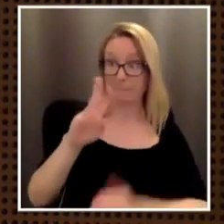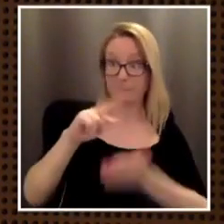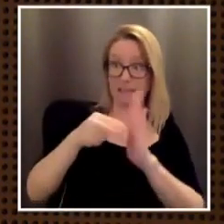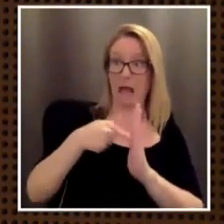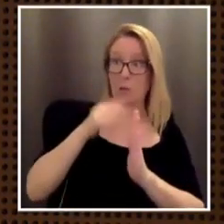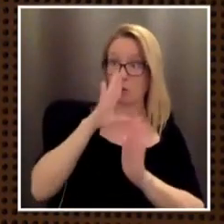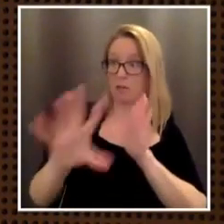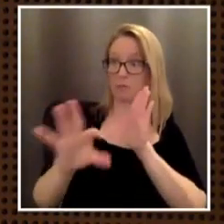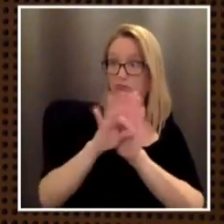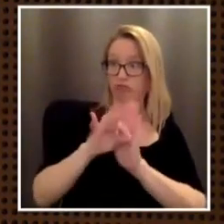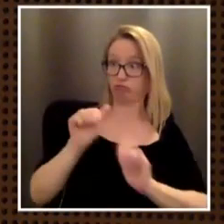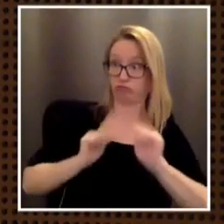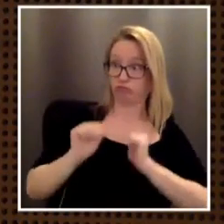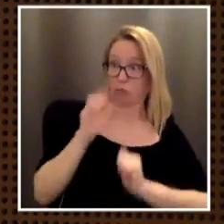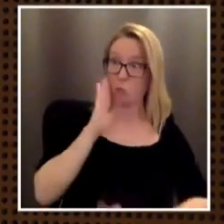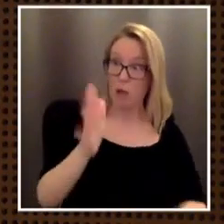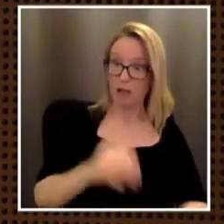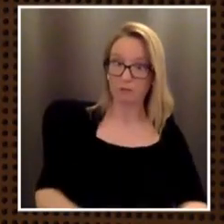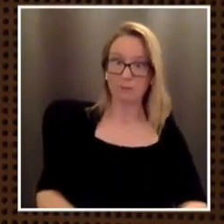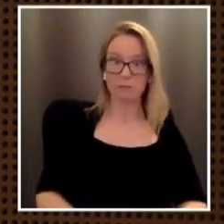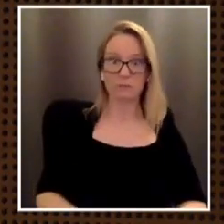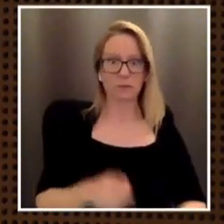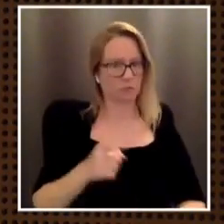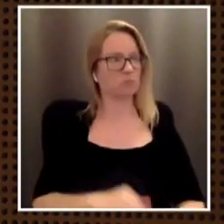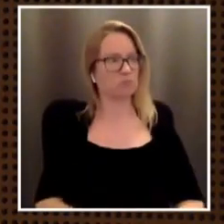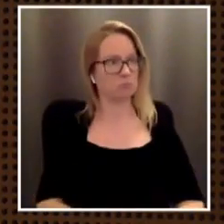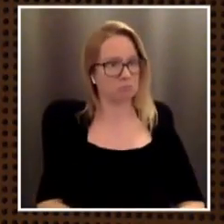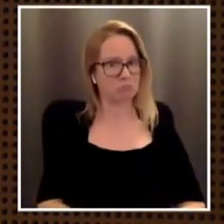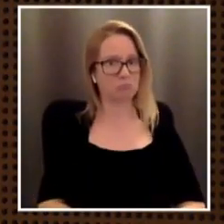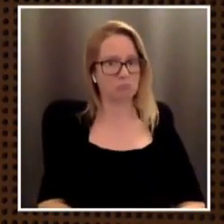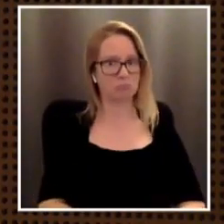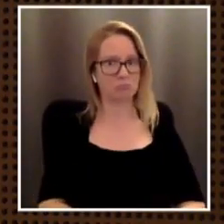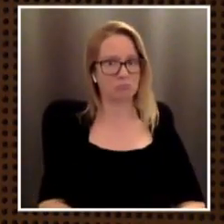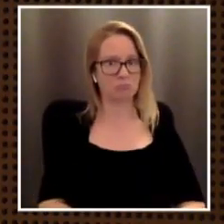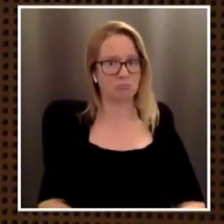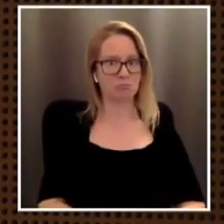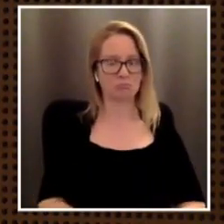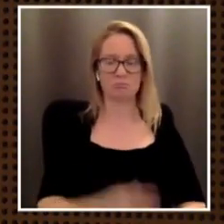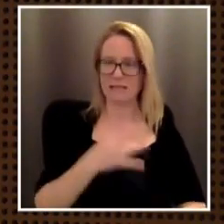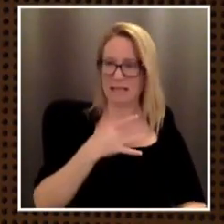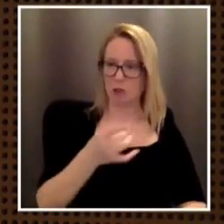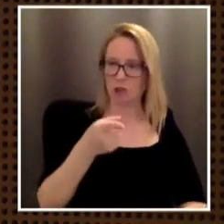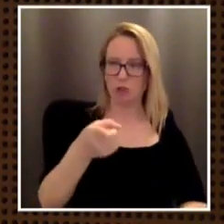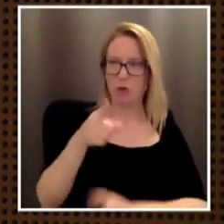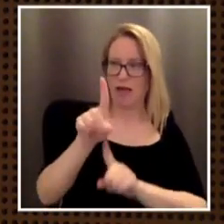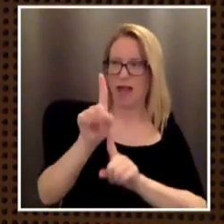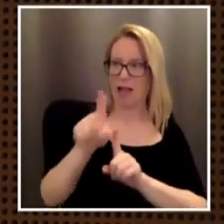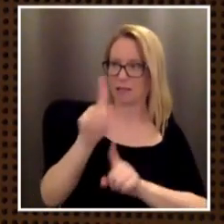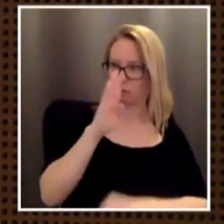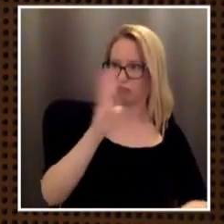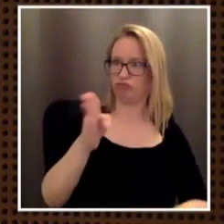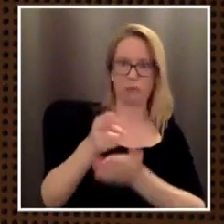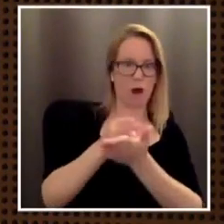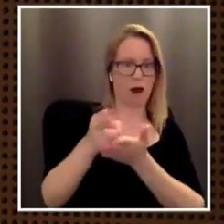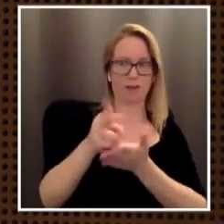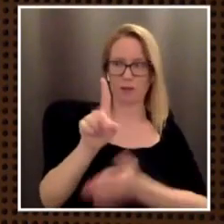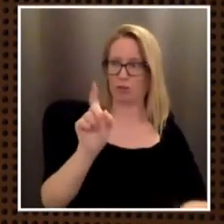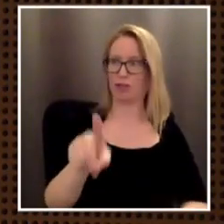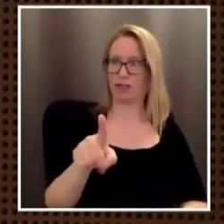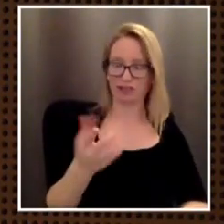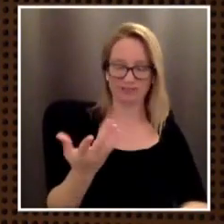cast? She blanched. It's interesting when you ask straightforward, honest